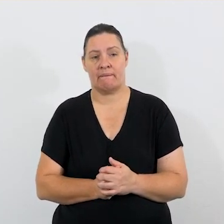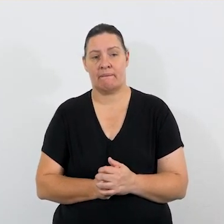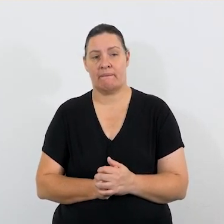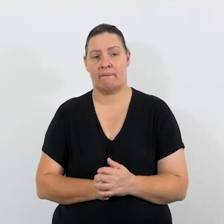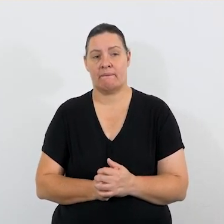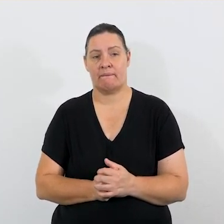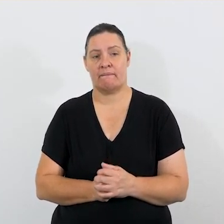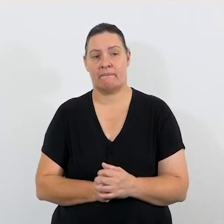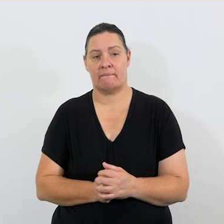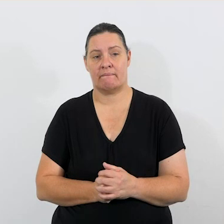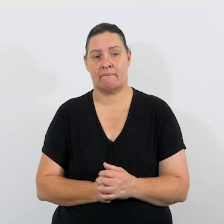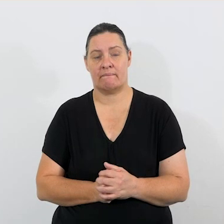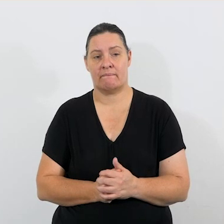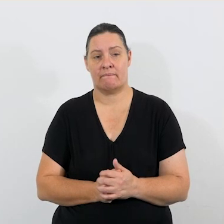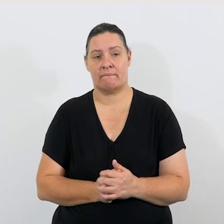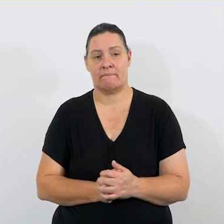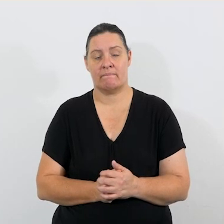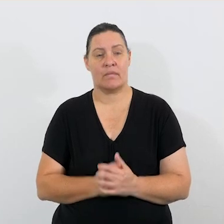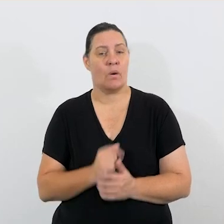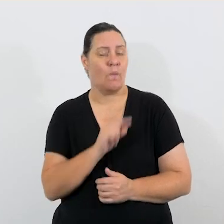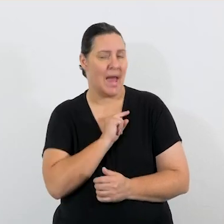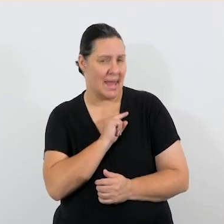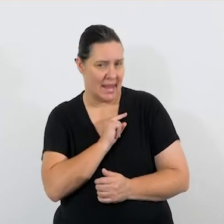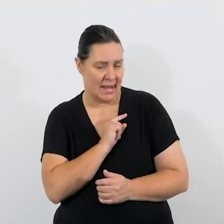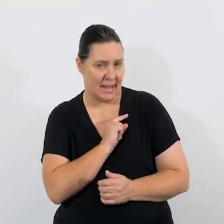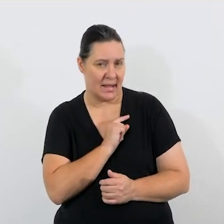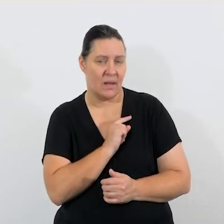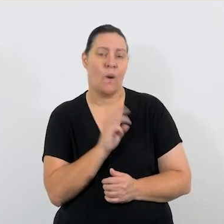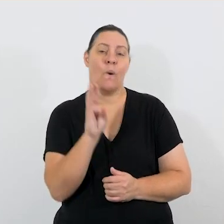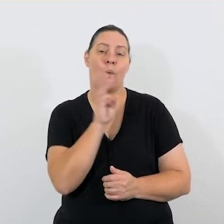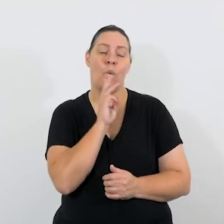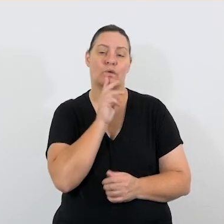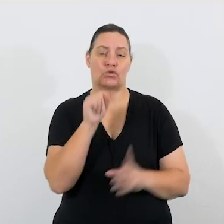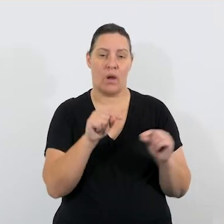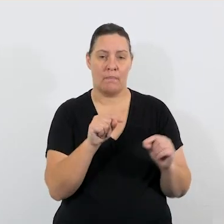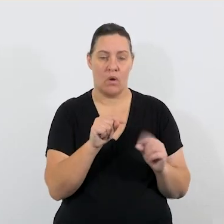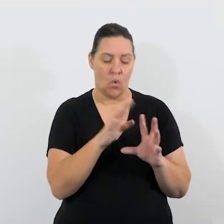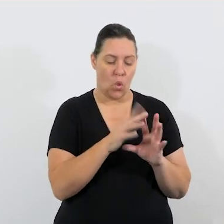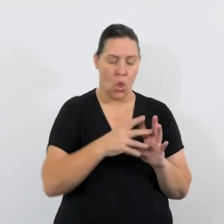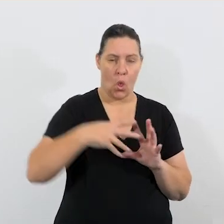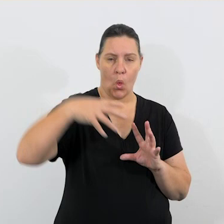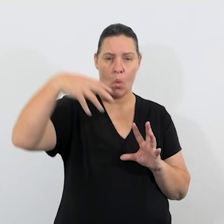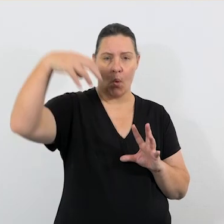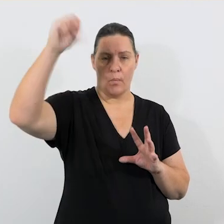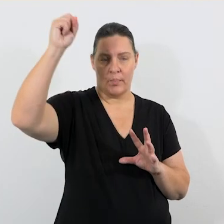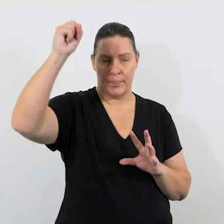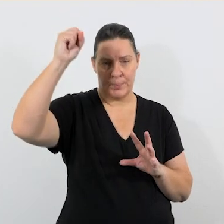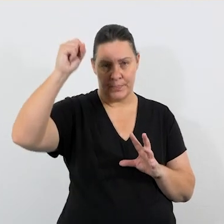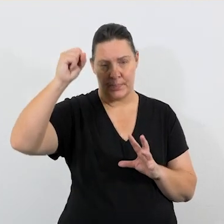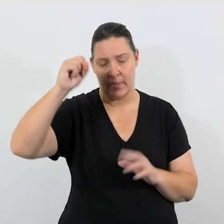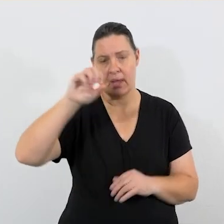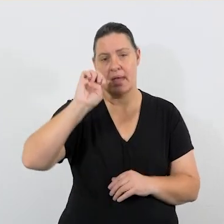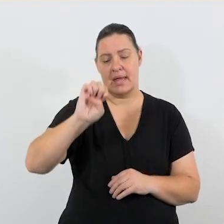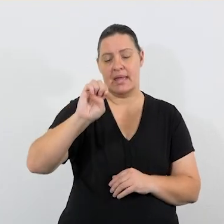dries very fast. Why is that? The water droplets will evaporate.